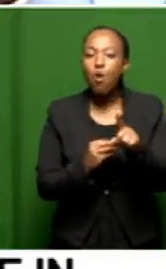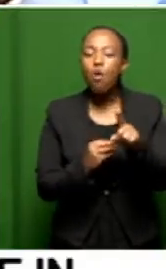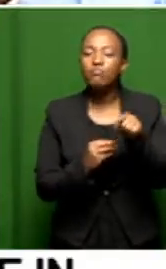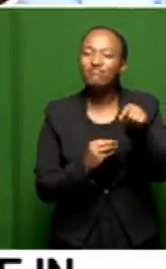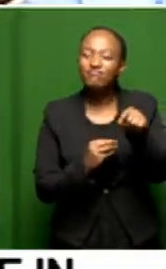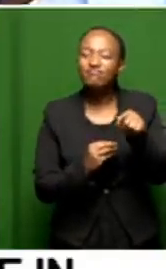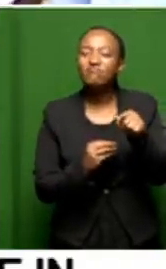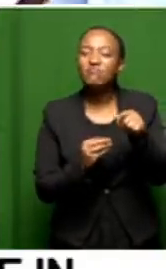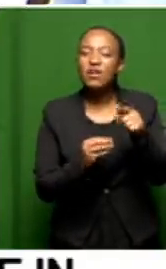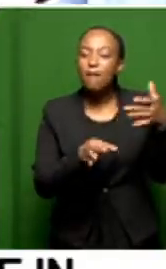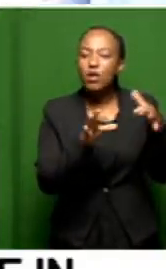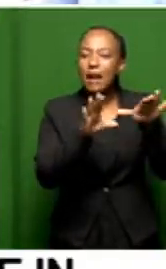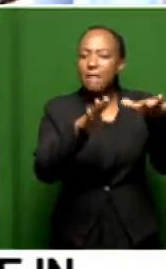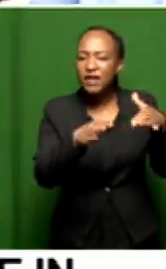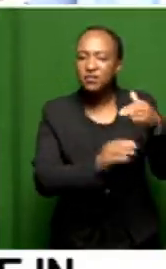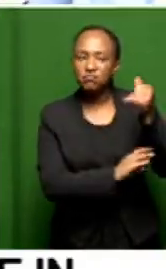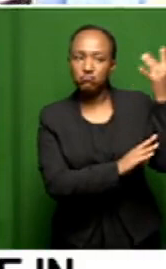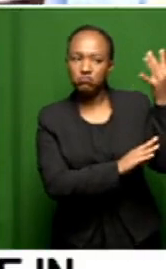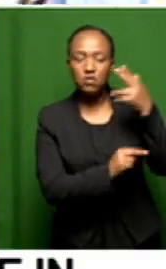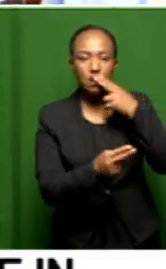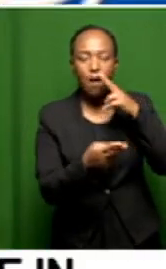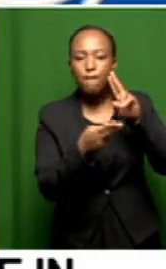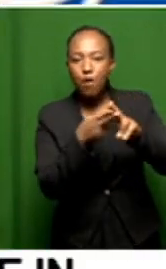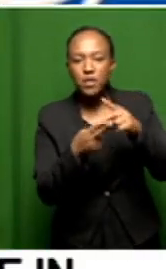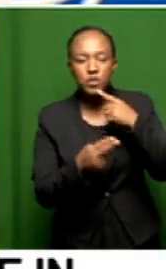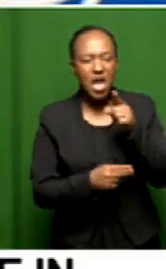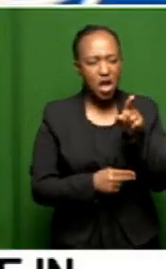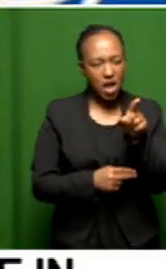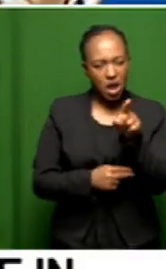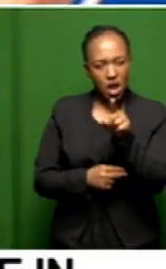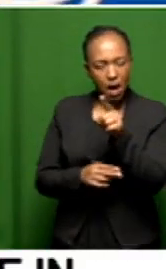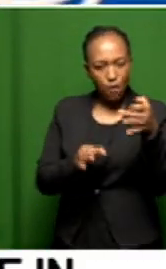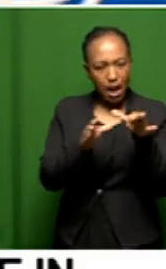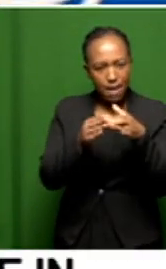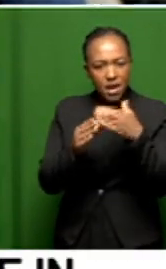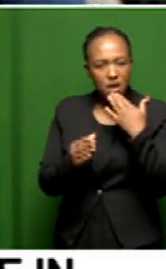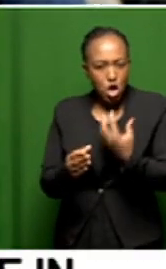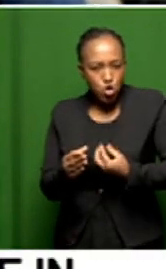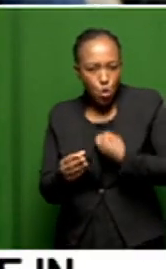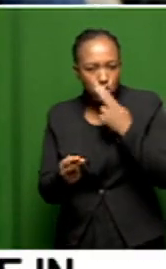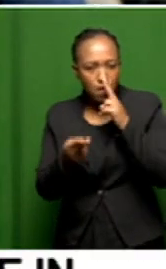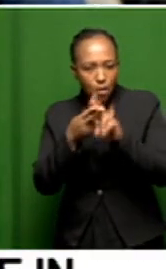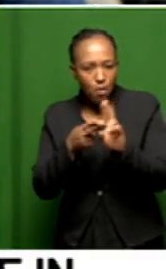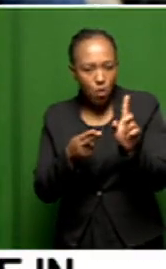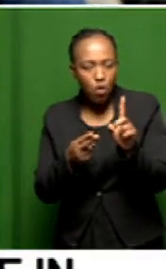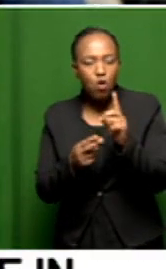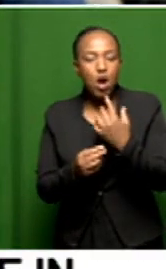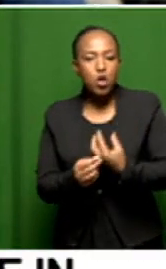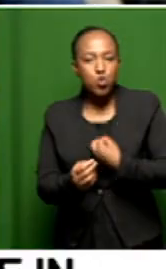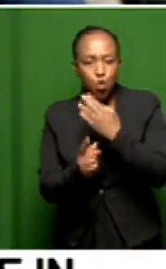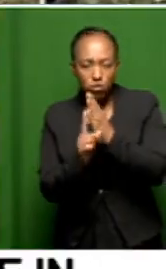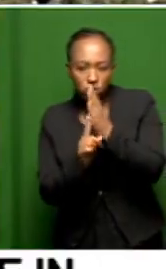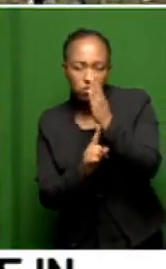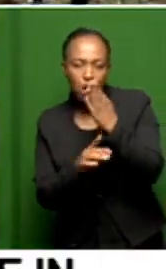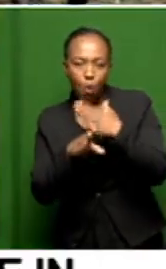when we talk about youth pathways, to say which pathway is covered by the manifesto. For instance, you'd know that there are youth pathways such as